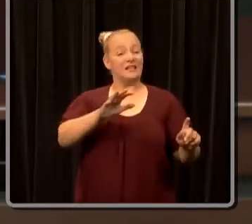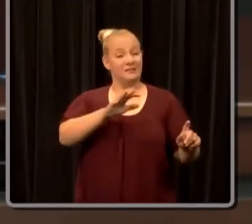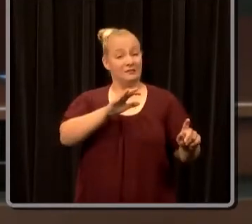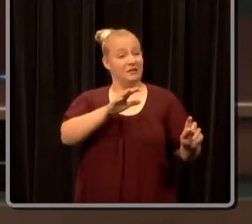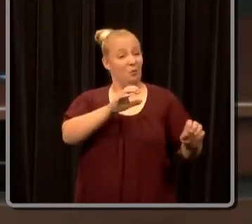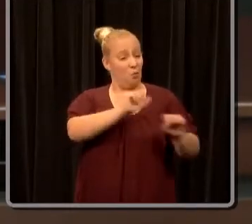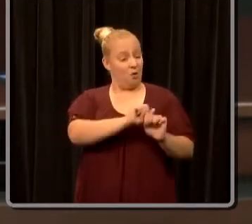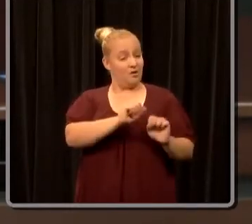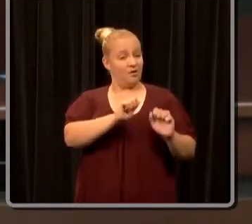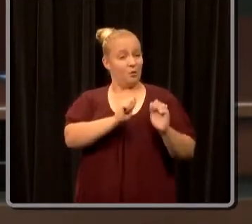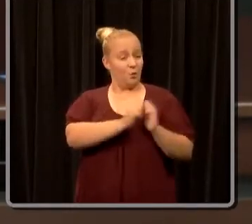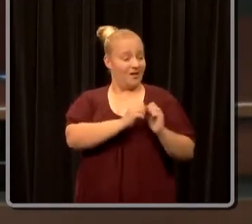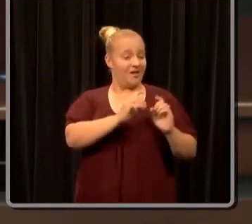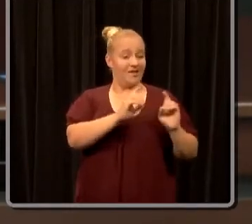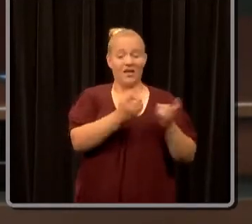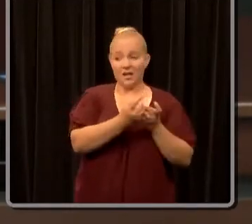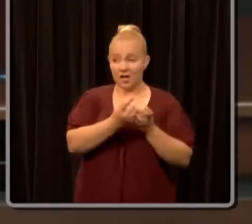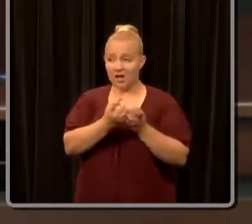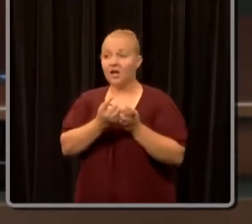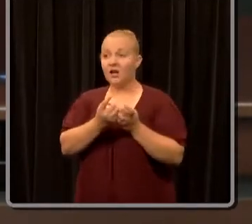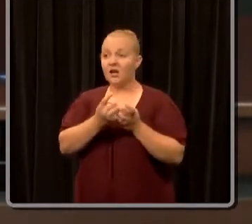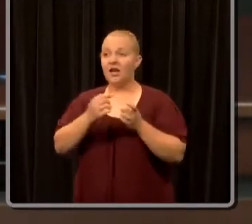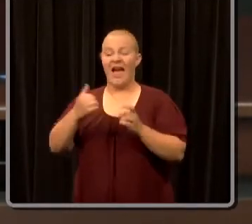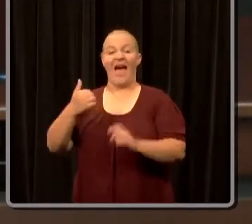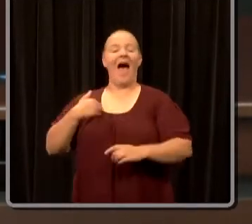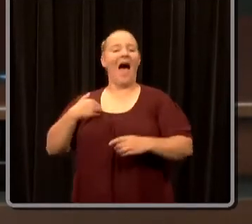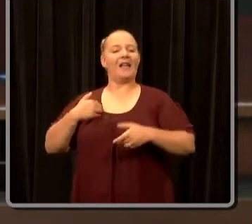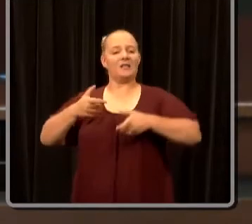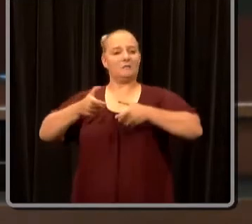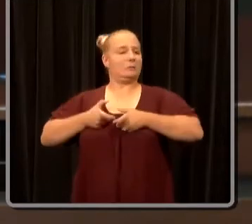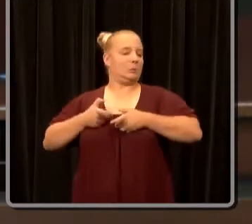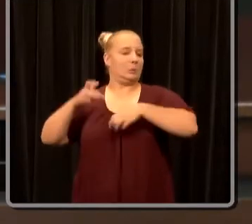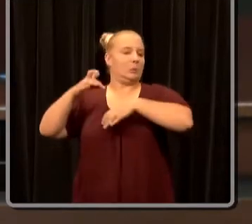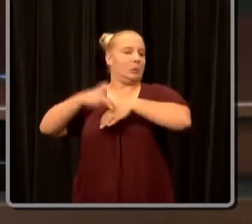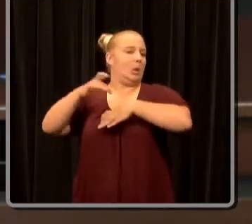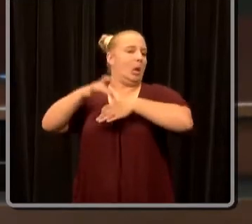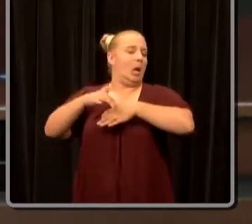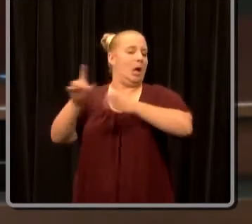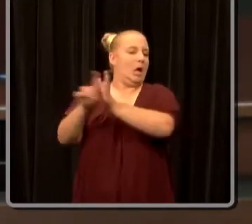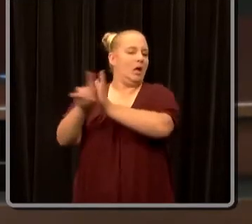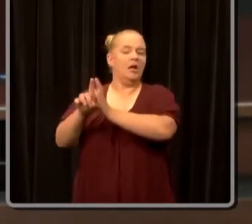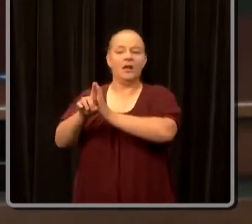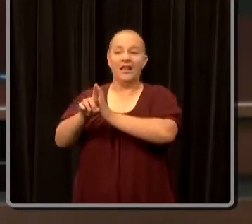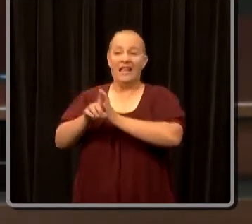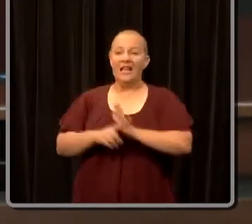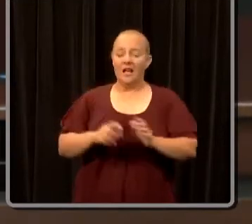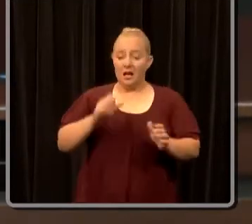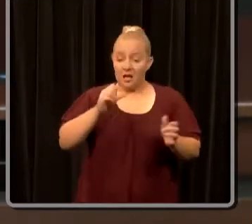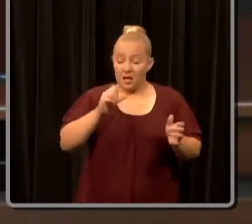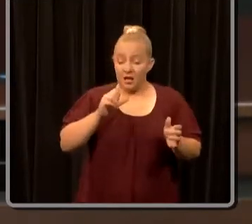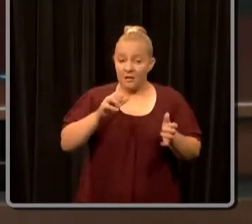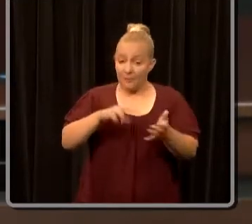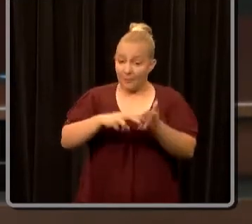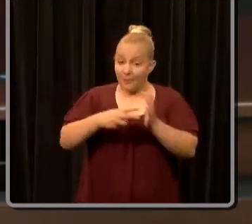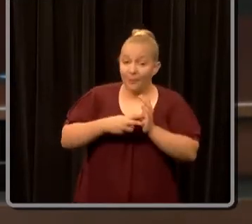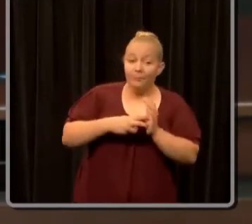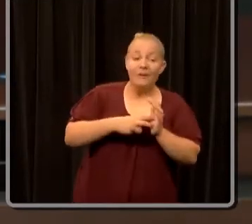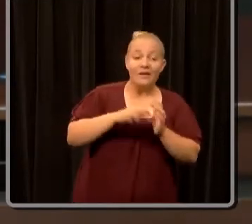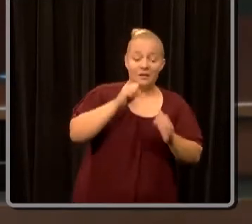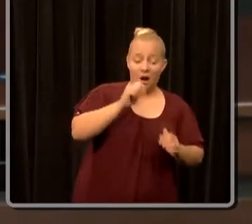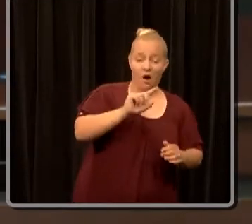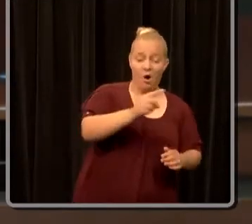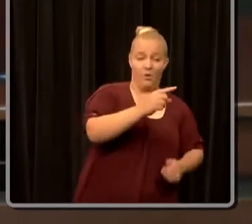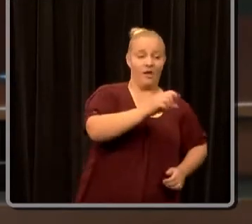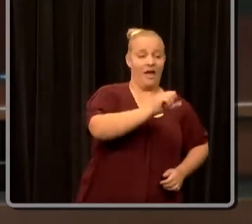district becomes someone with the device. And now we've amplified beyond the SROs and administrators